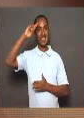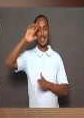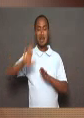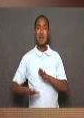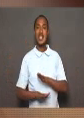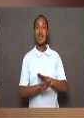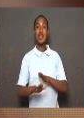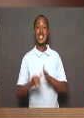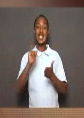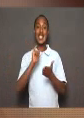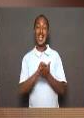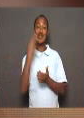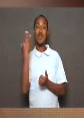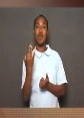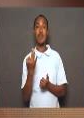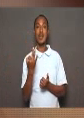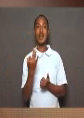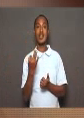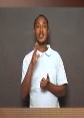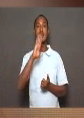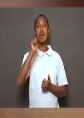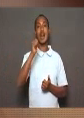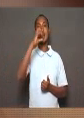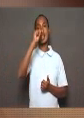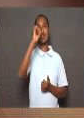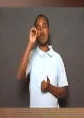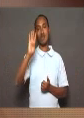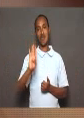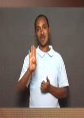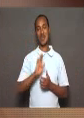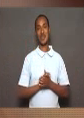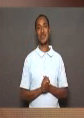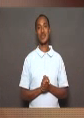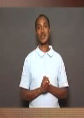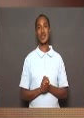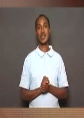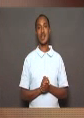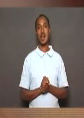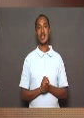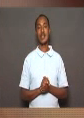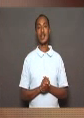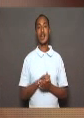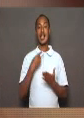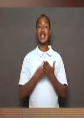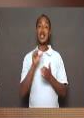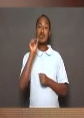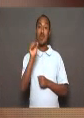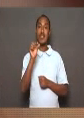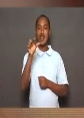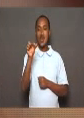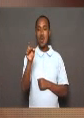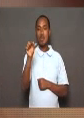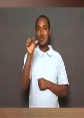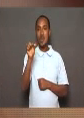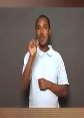the precipitate that has formed is barium sulfate. At this point,